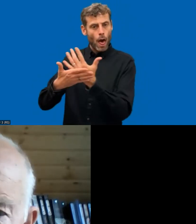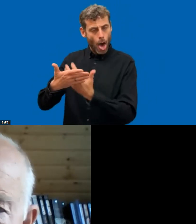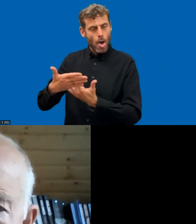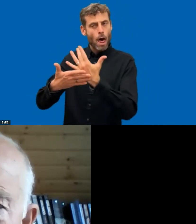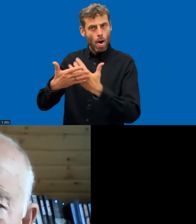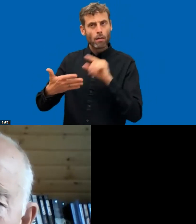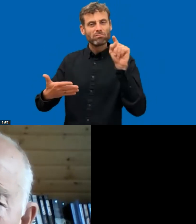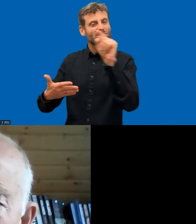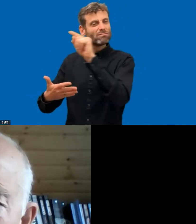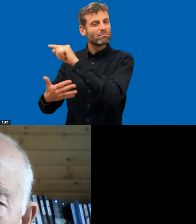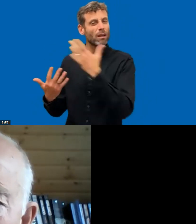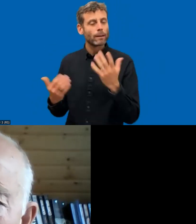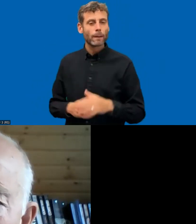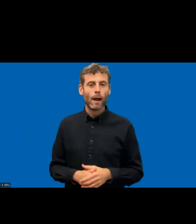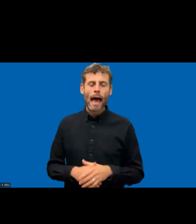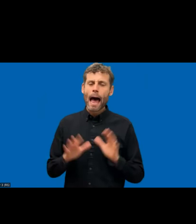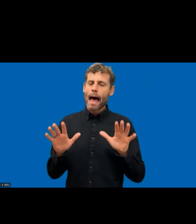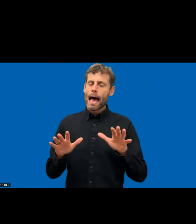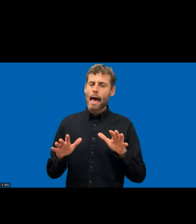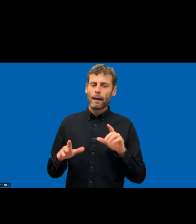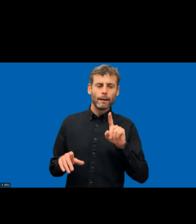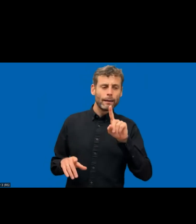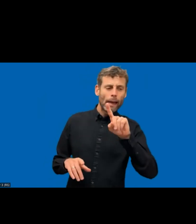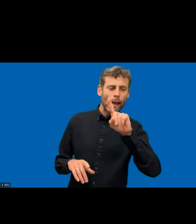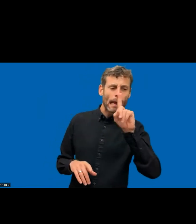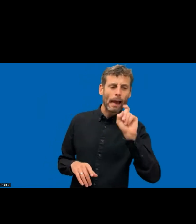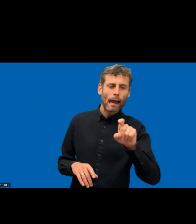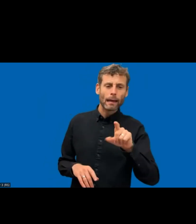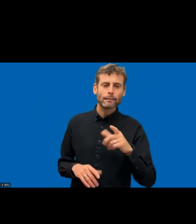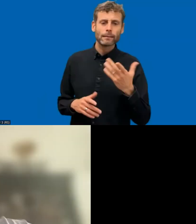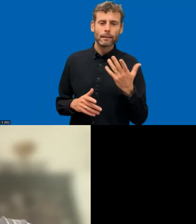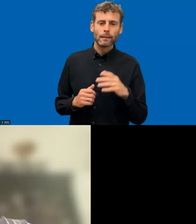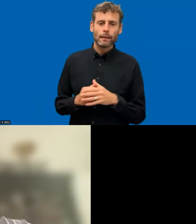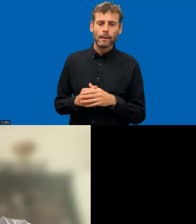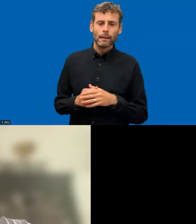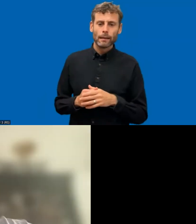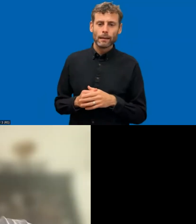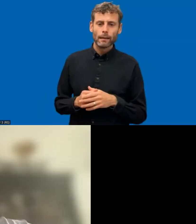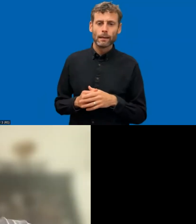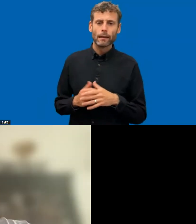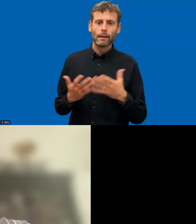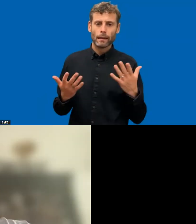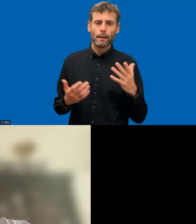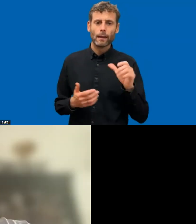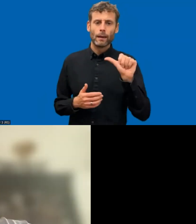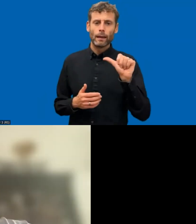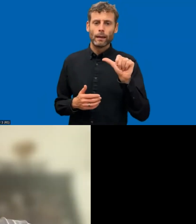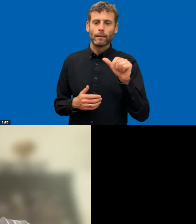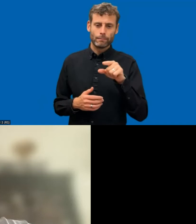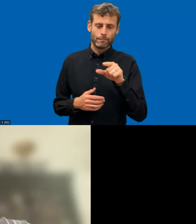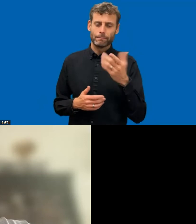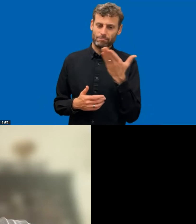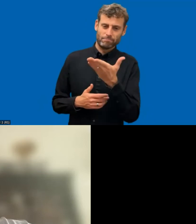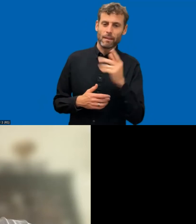perspective, how to improve standards or accessibility standards in general? Because now we are not only working with the EN 301549, but